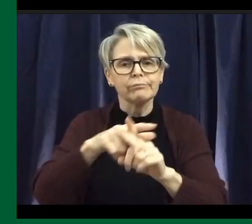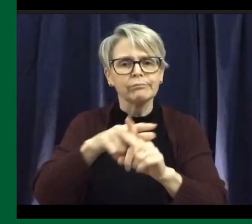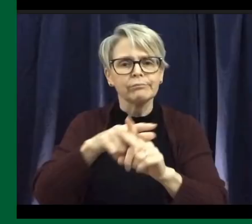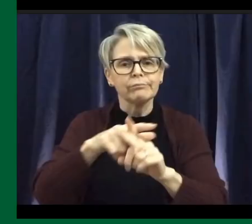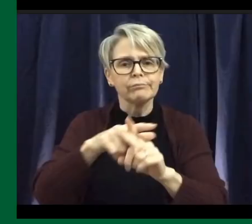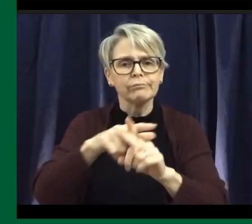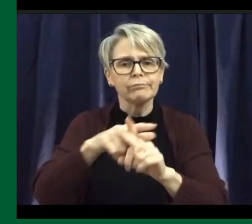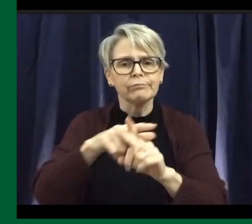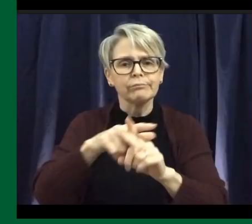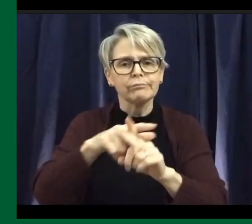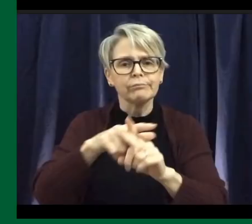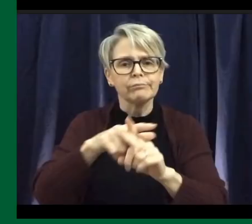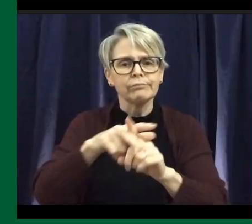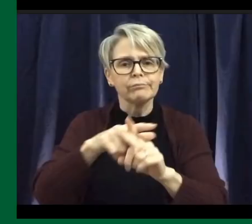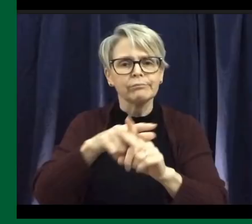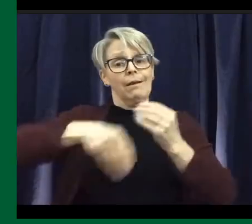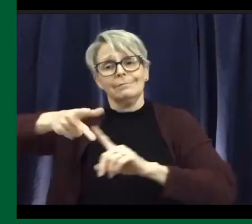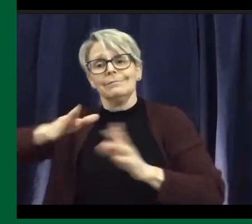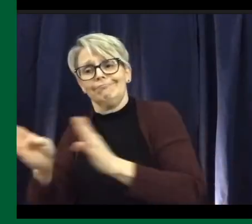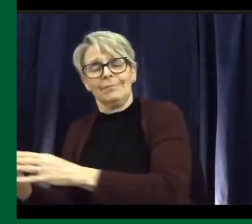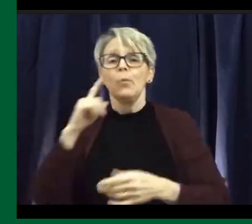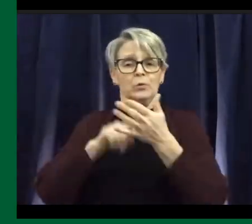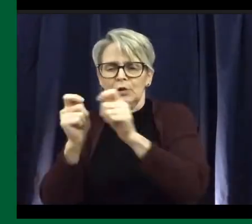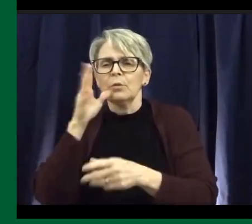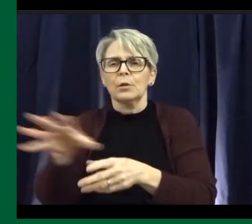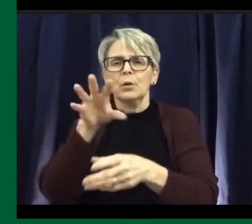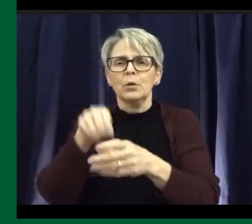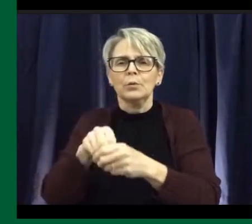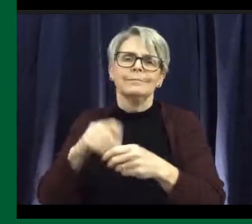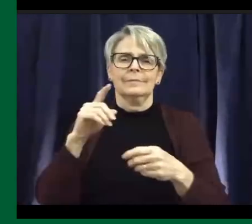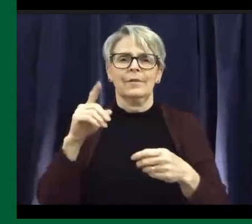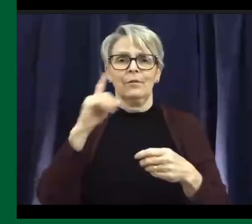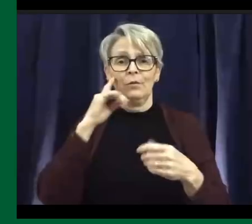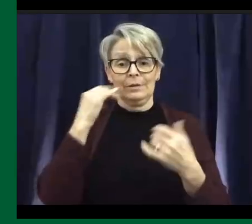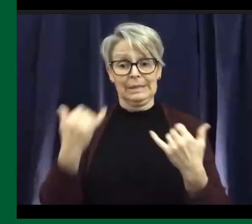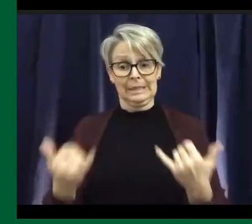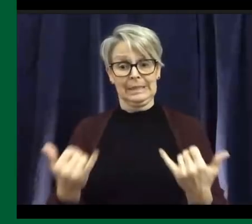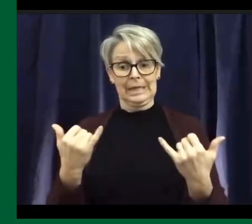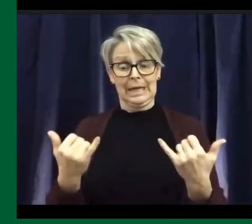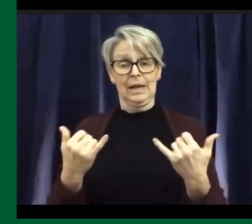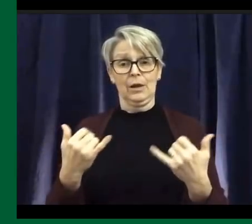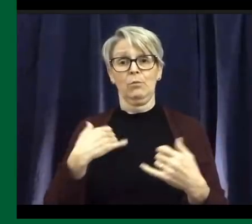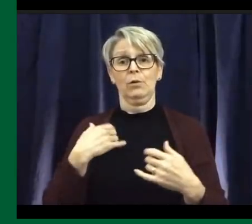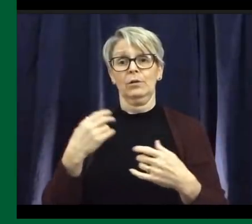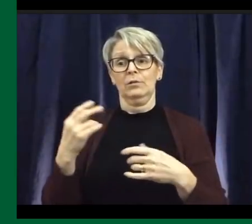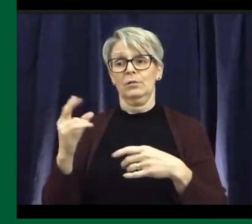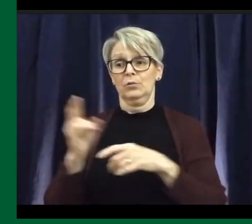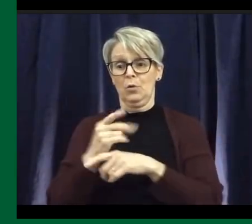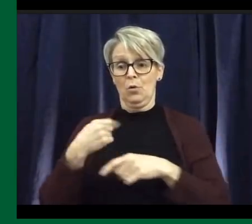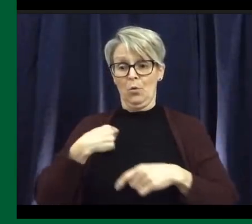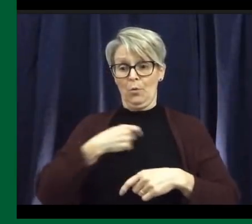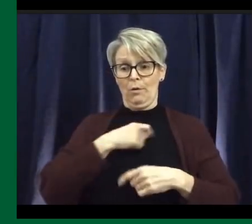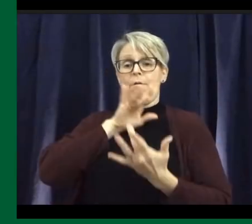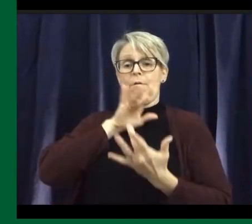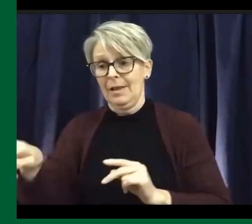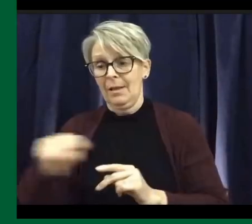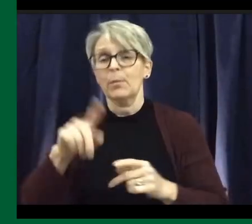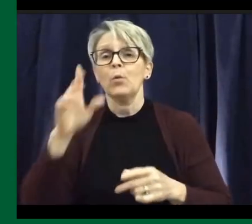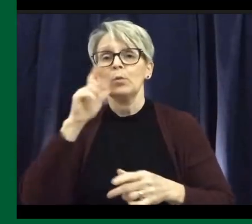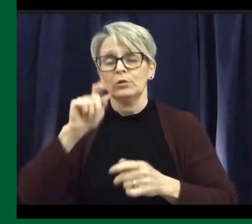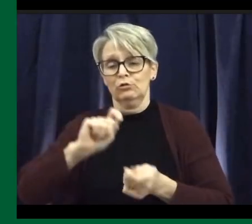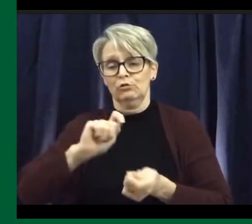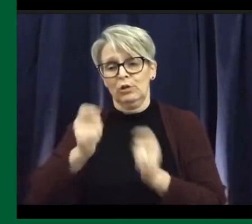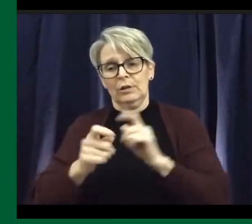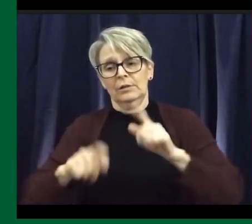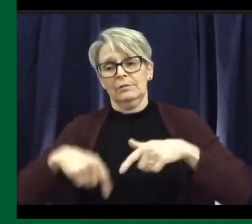very soon, including, as you know, today, we're primarily using a way of us contacting residents, but we'll be moving to a system where